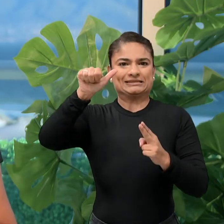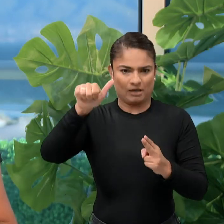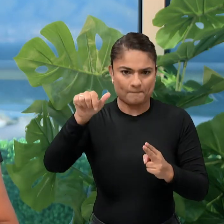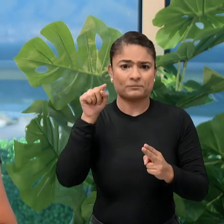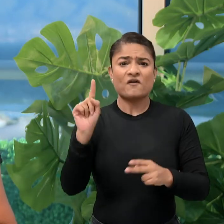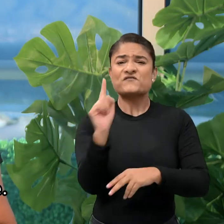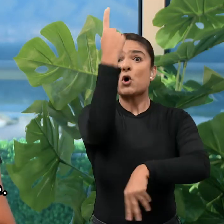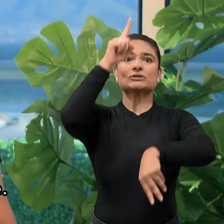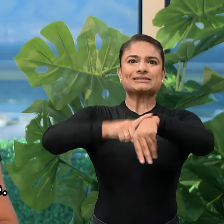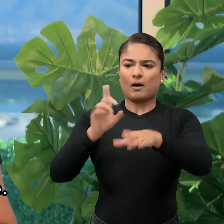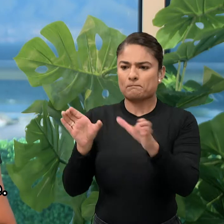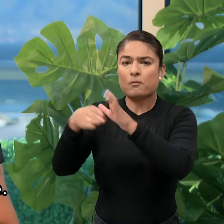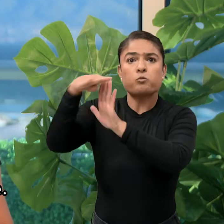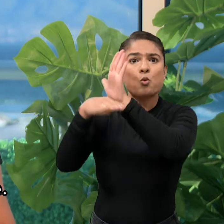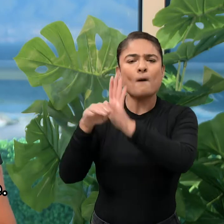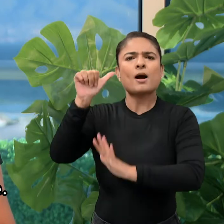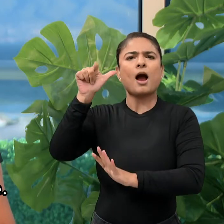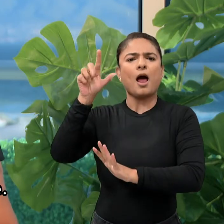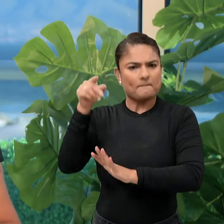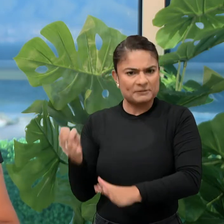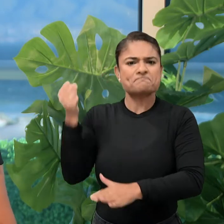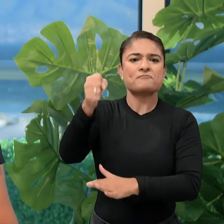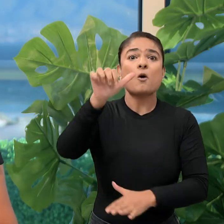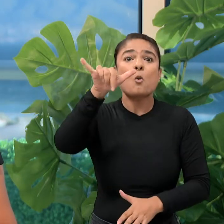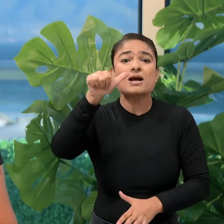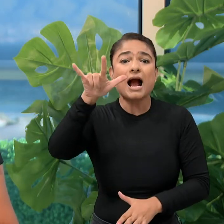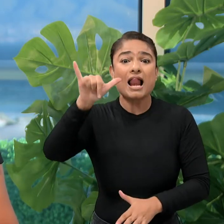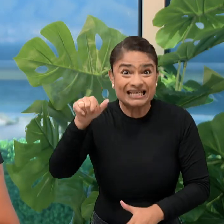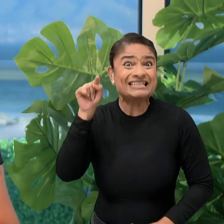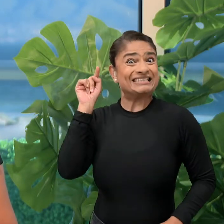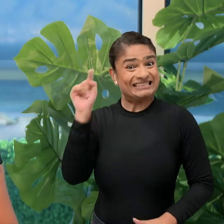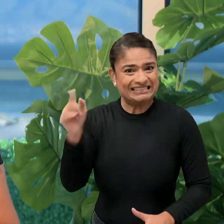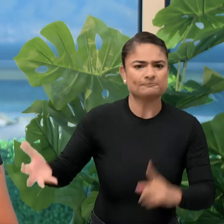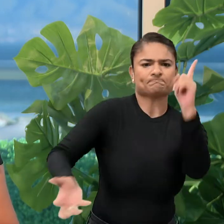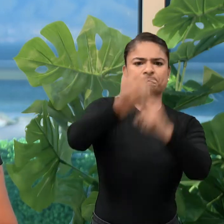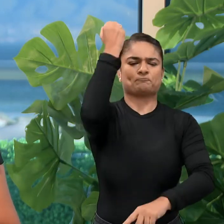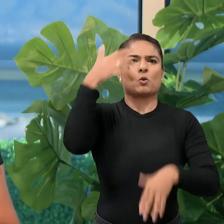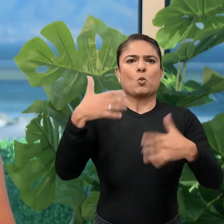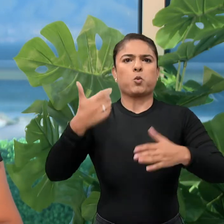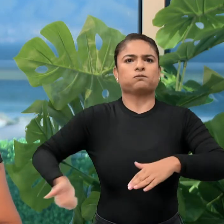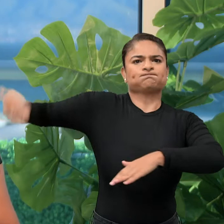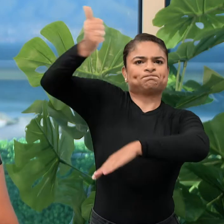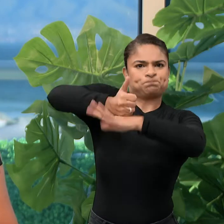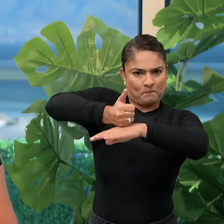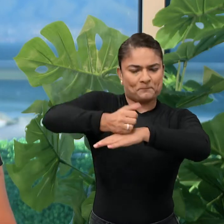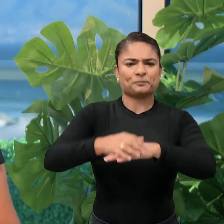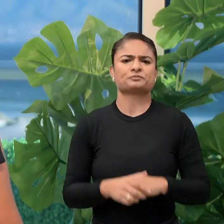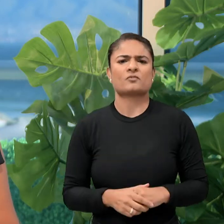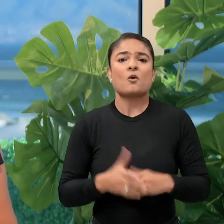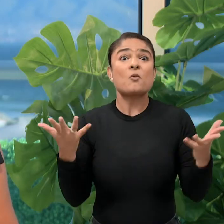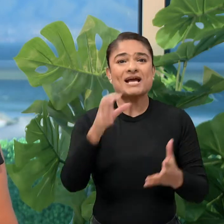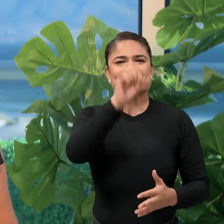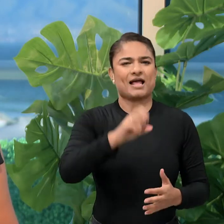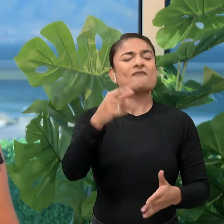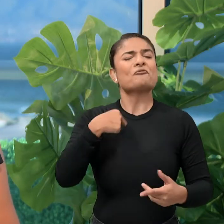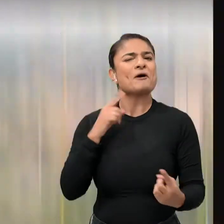alumni with disabilities of the YALI program. He subsequently became the chief of Party for YALI in Southern Africa. Let's